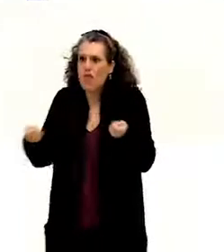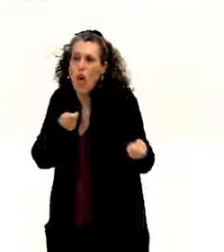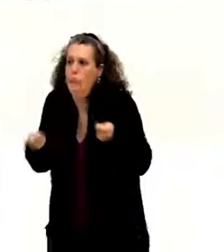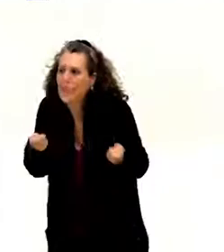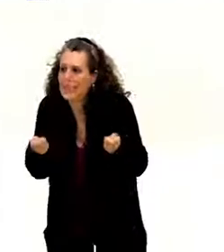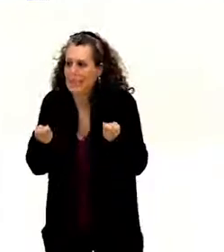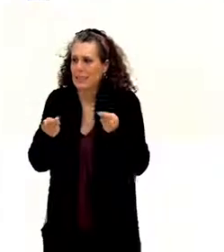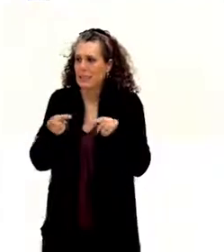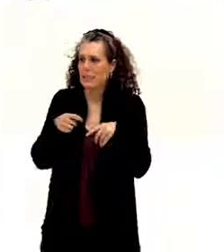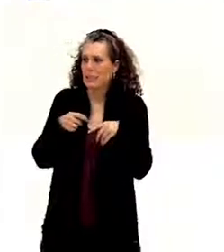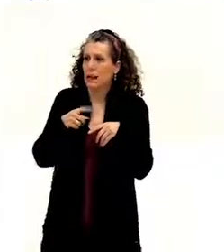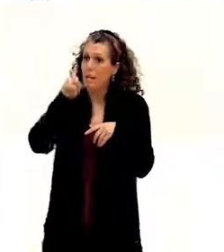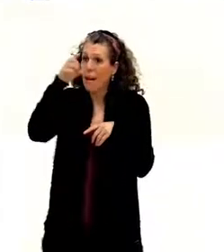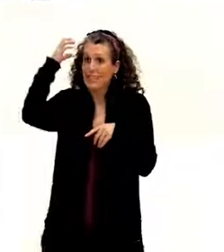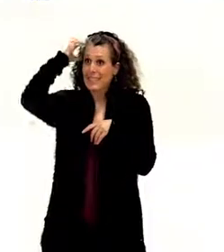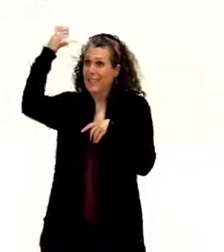but mainly state aid.